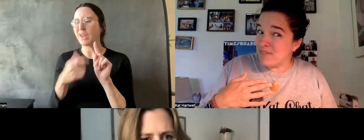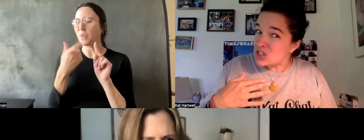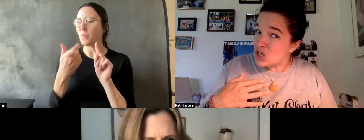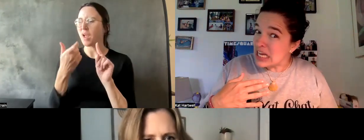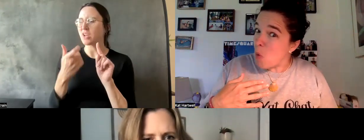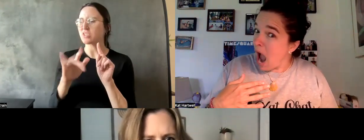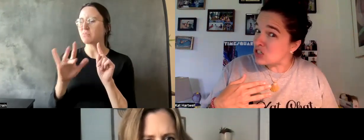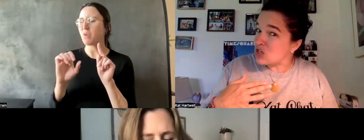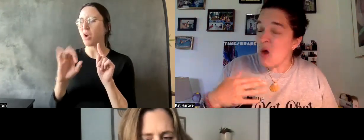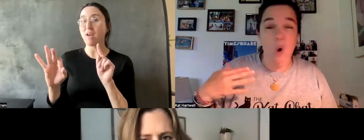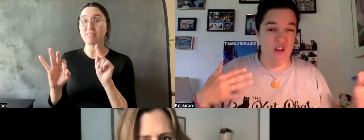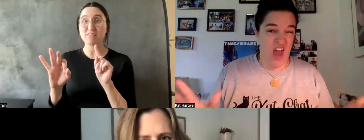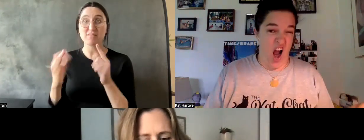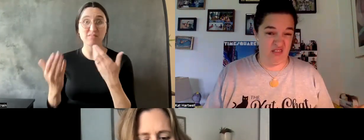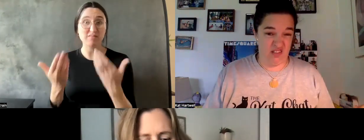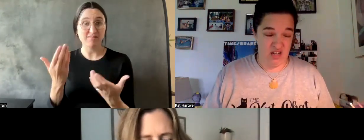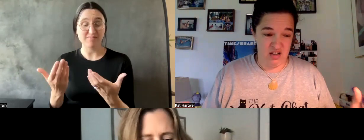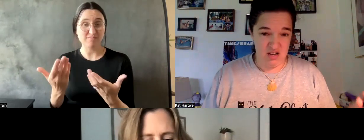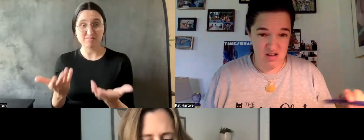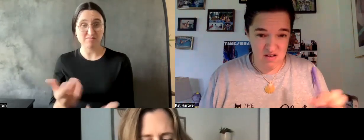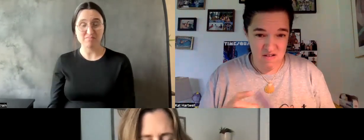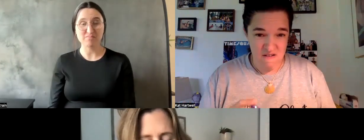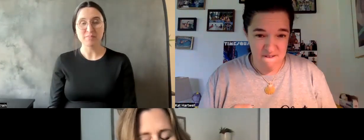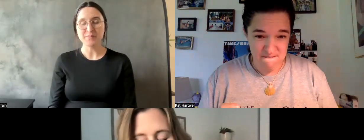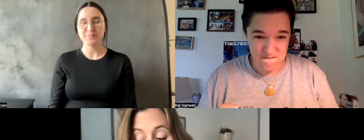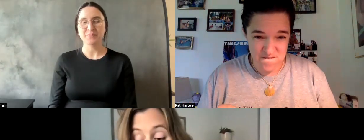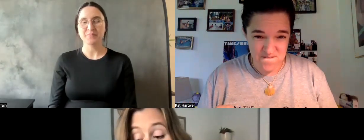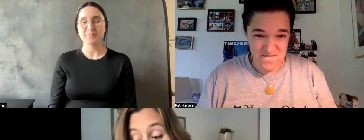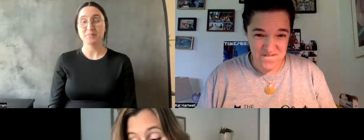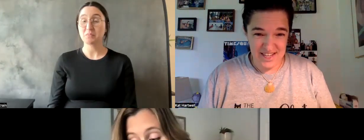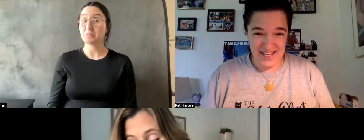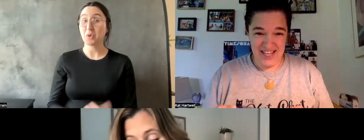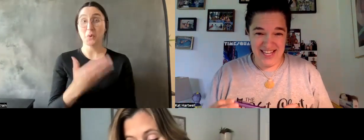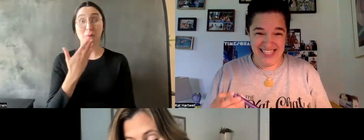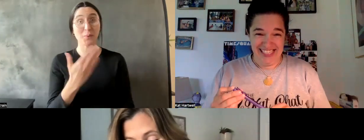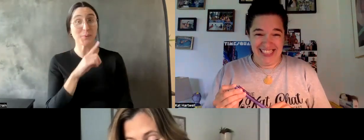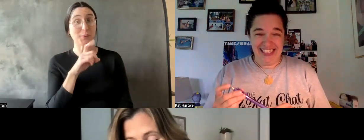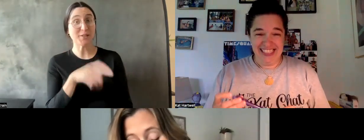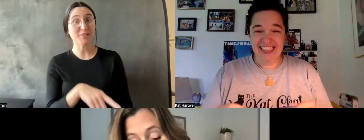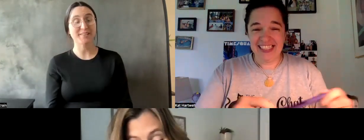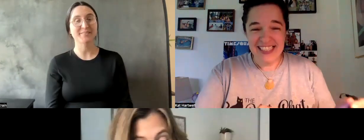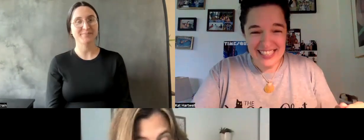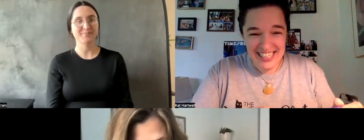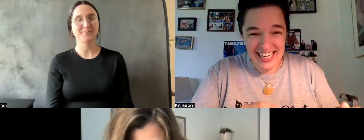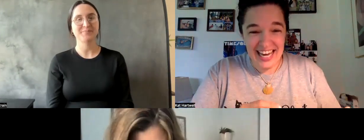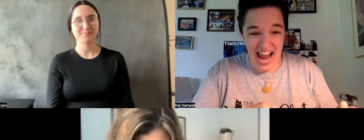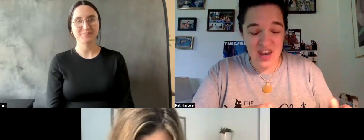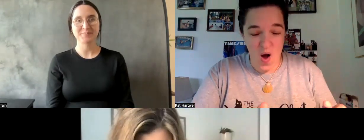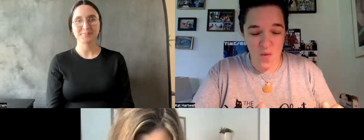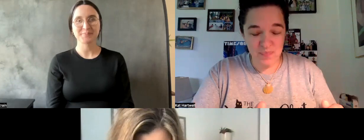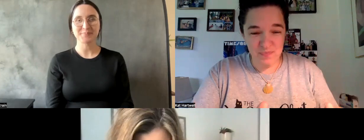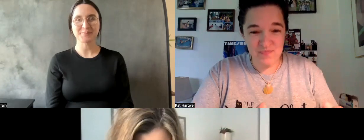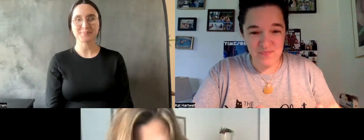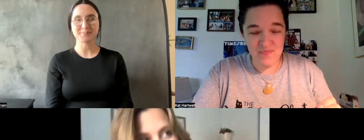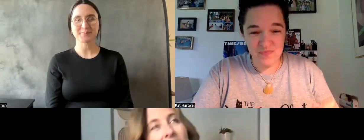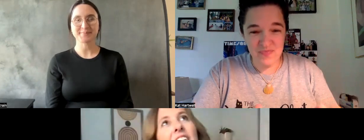do you eventually watch it or not? Well, that's a very good question. Oh boy. I